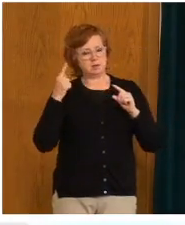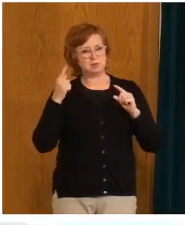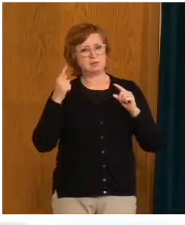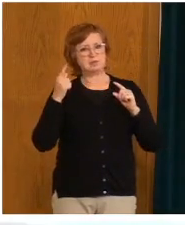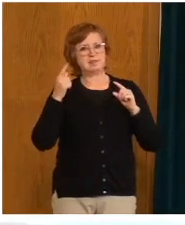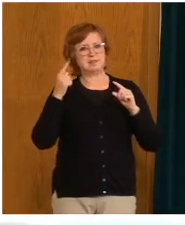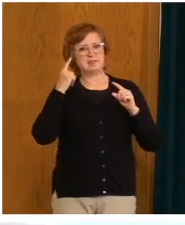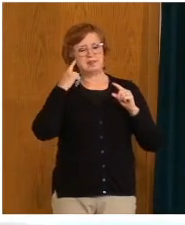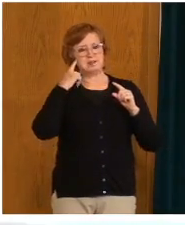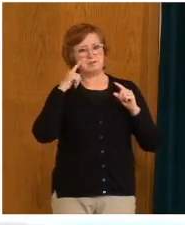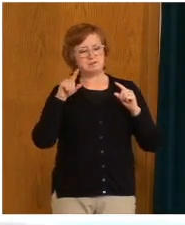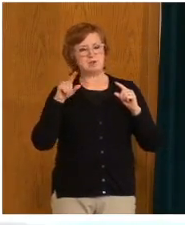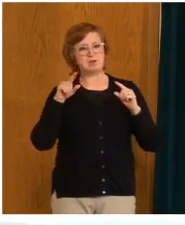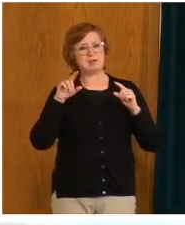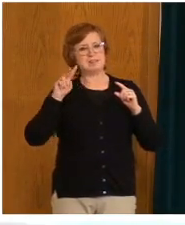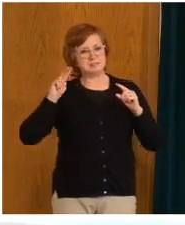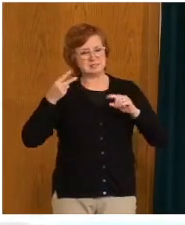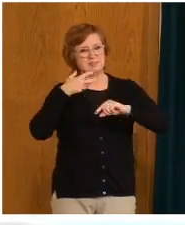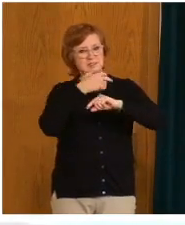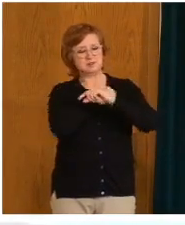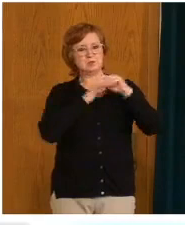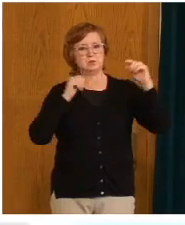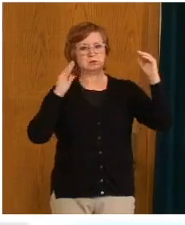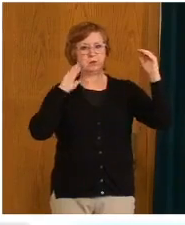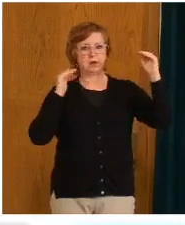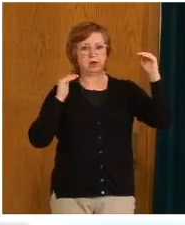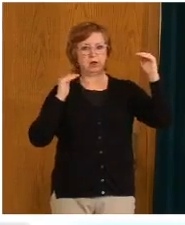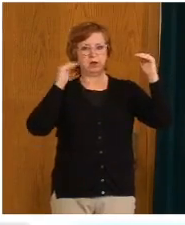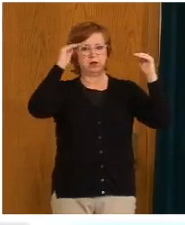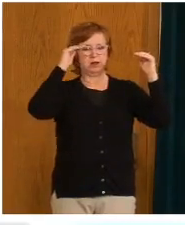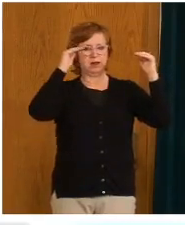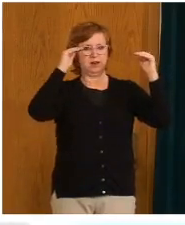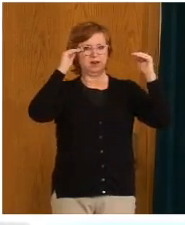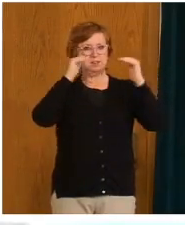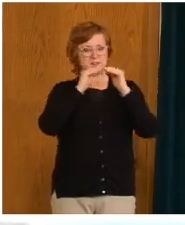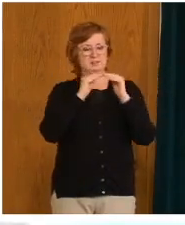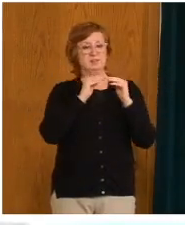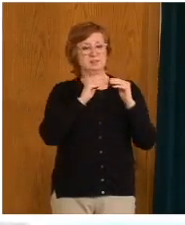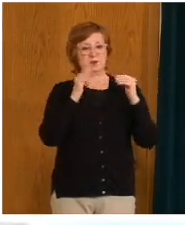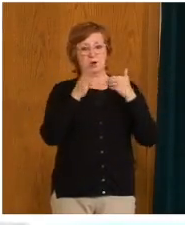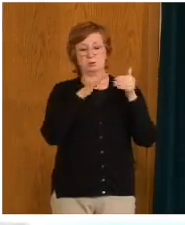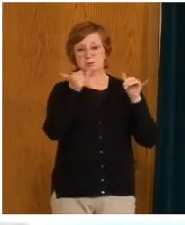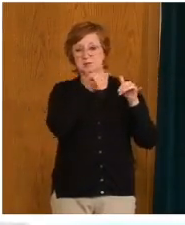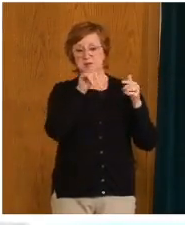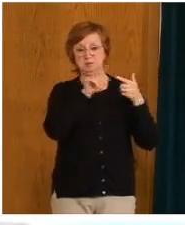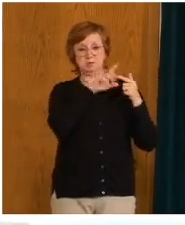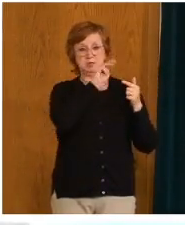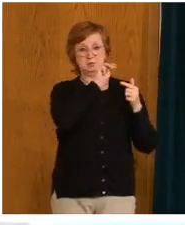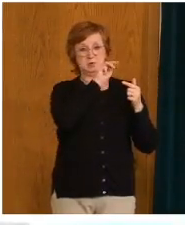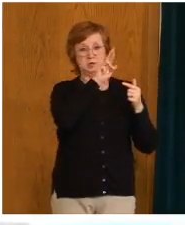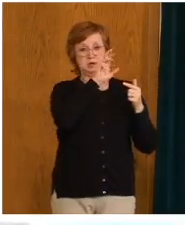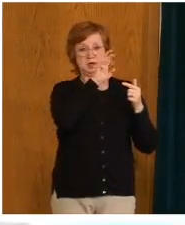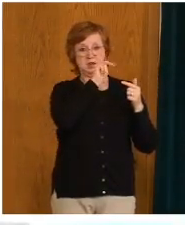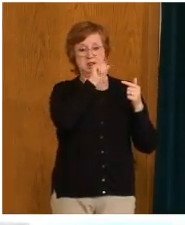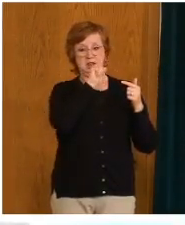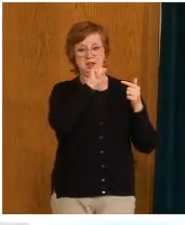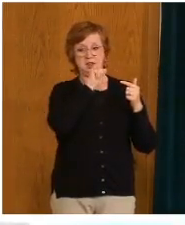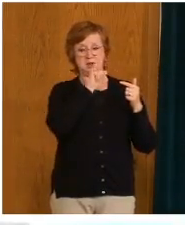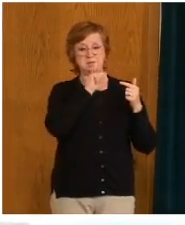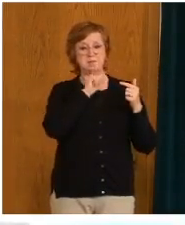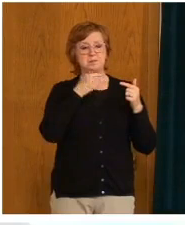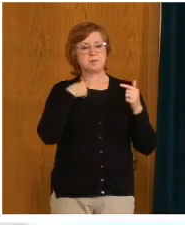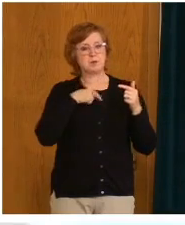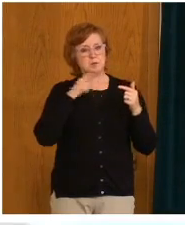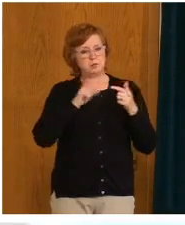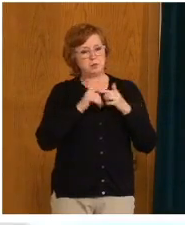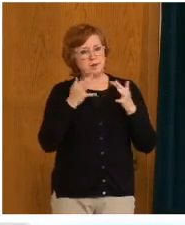approaching the efficacy of the mRNA vaccines. So that's why waiting for that extra week or two that still remains, waiting for that